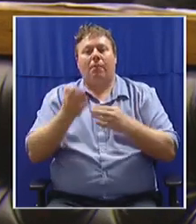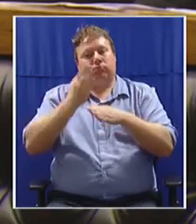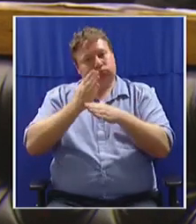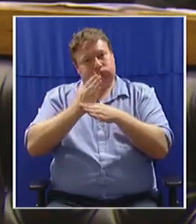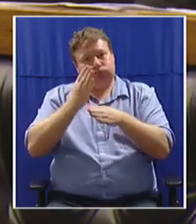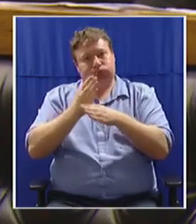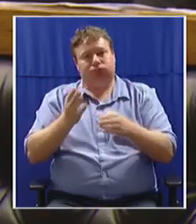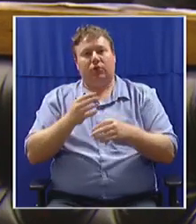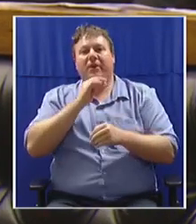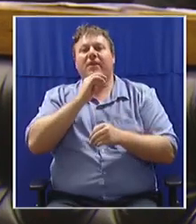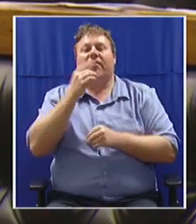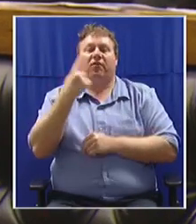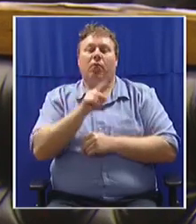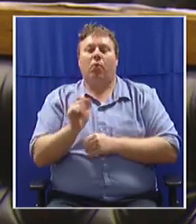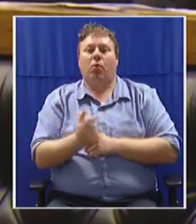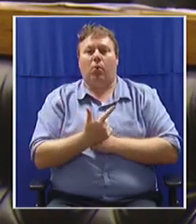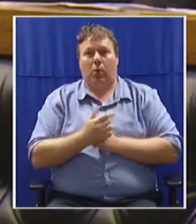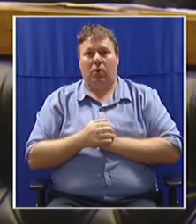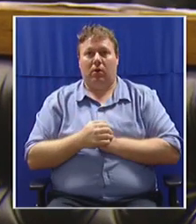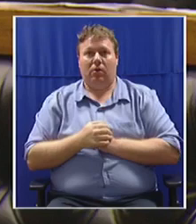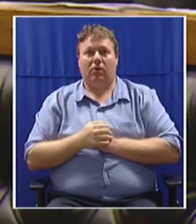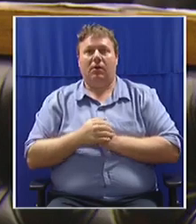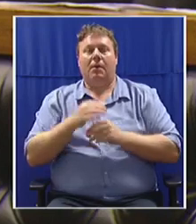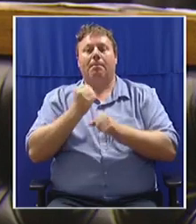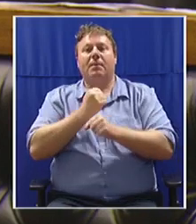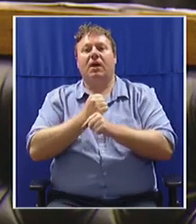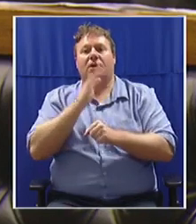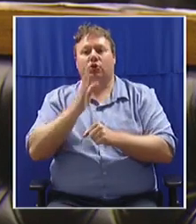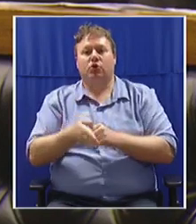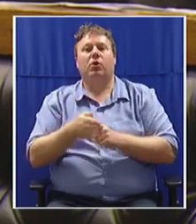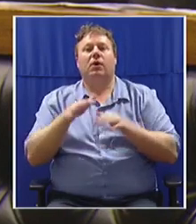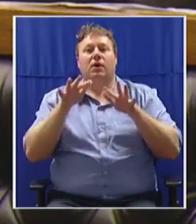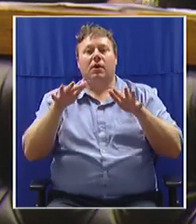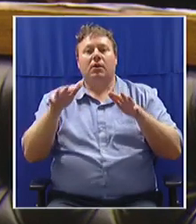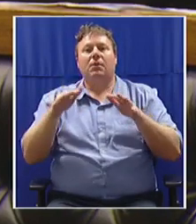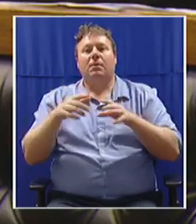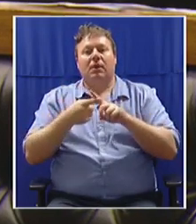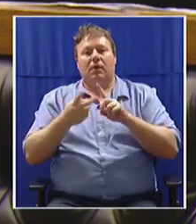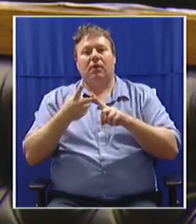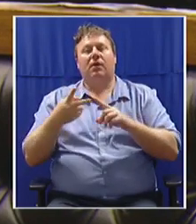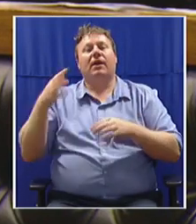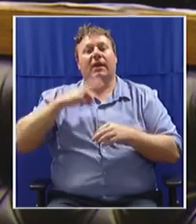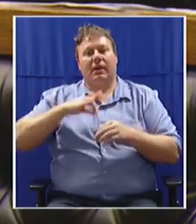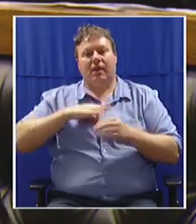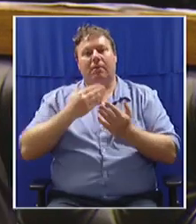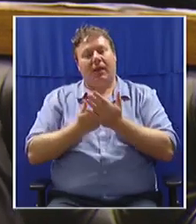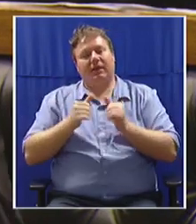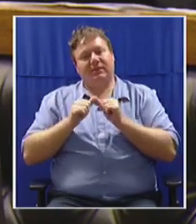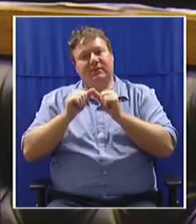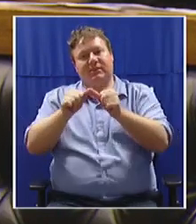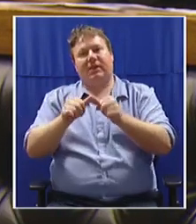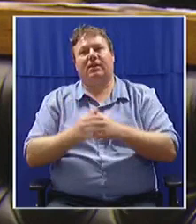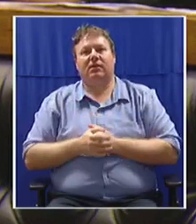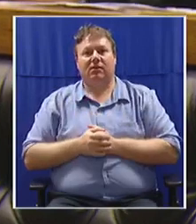thereby ensuring that people earn incomes and sustain their livelihoods. As one of our